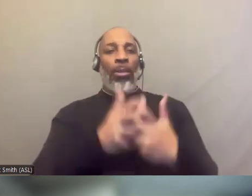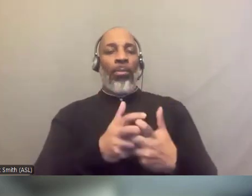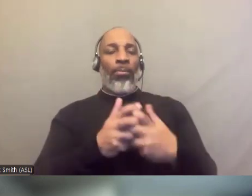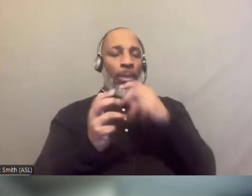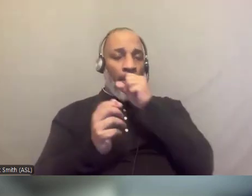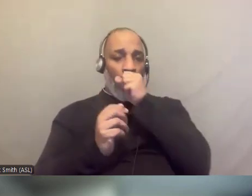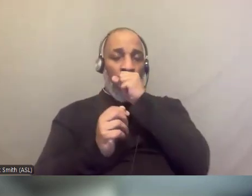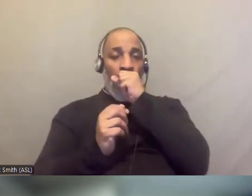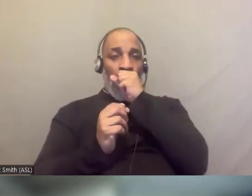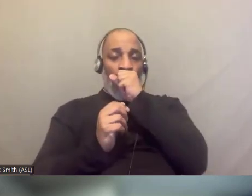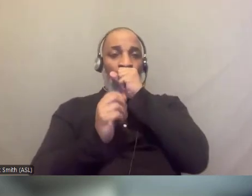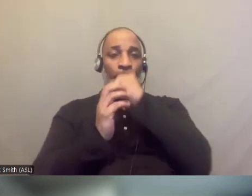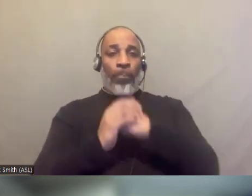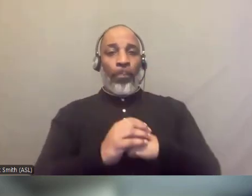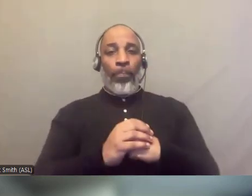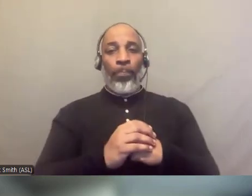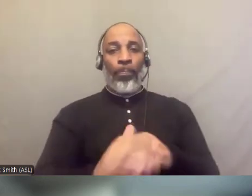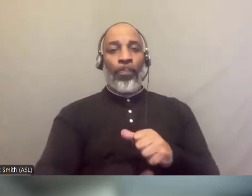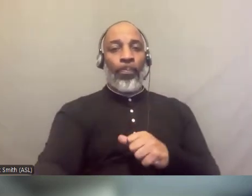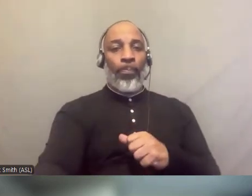please.